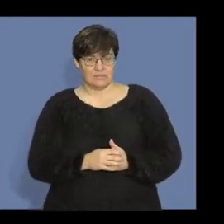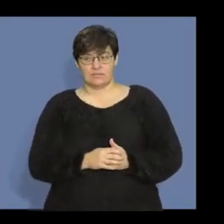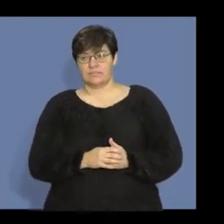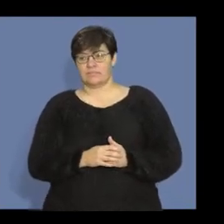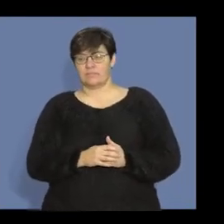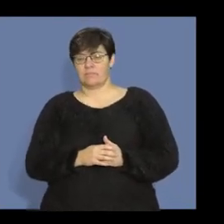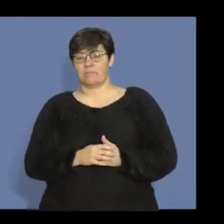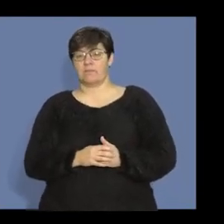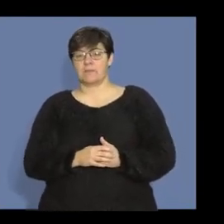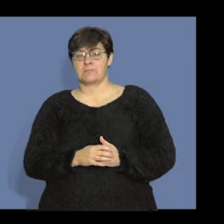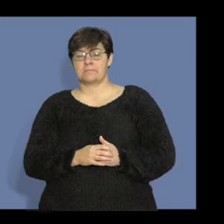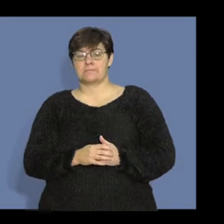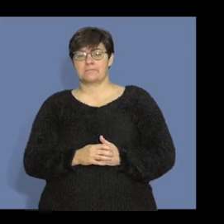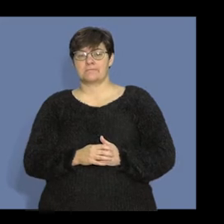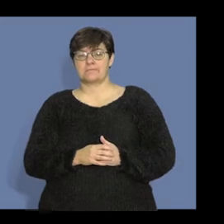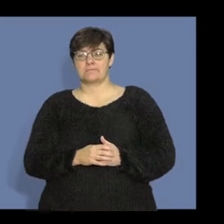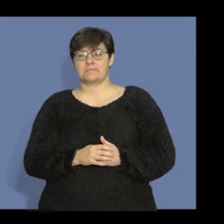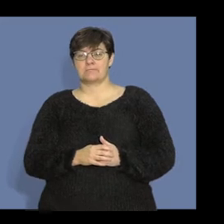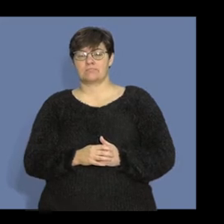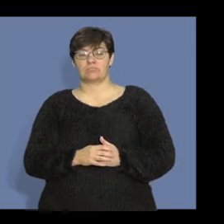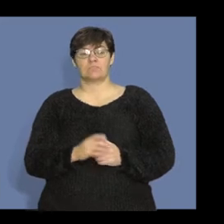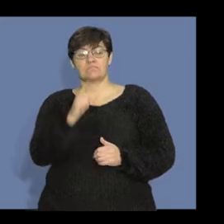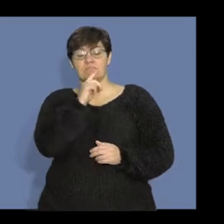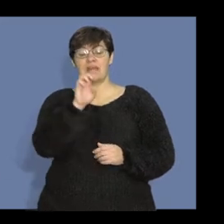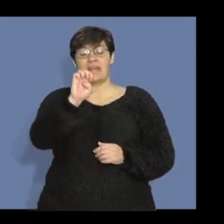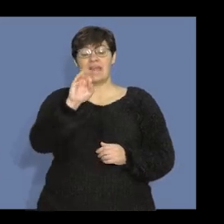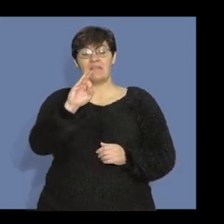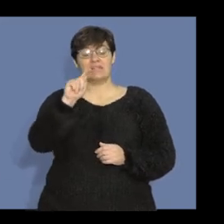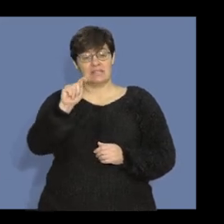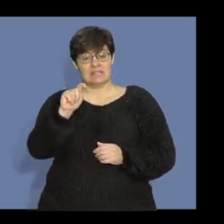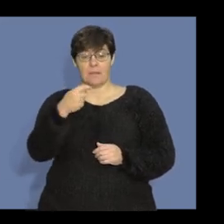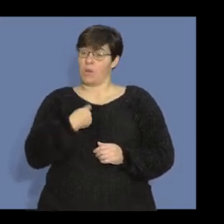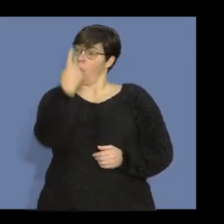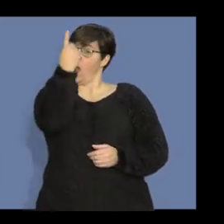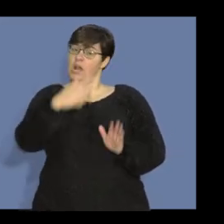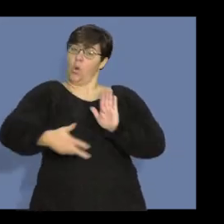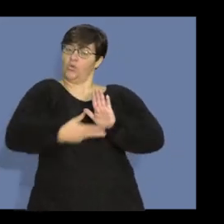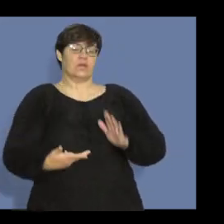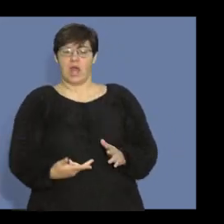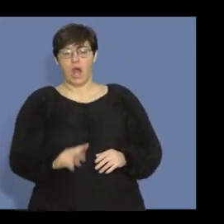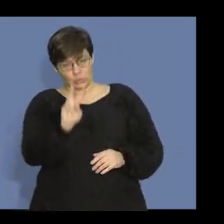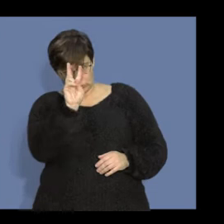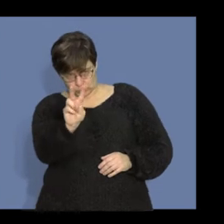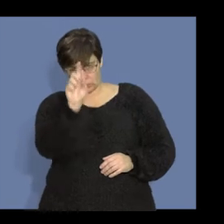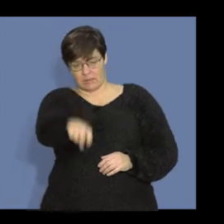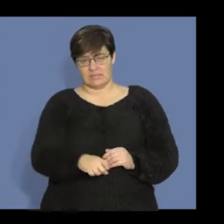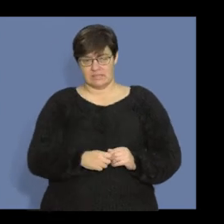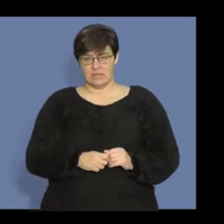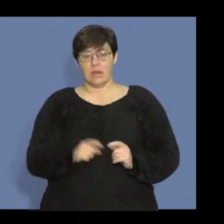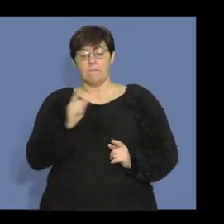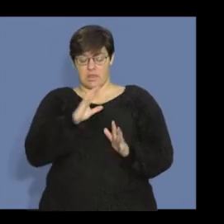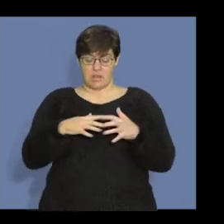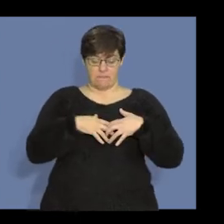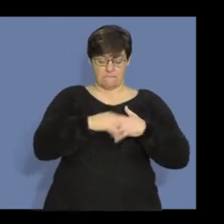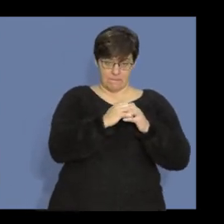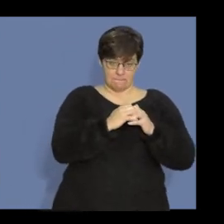Here we go. Two people should authorize the electronic payment, right? Just one person